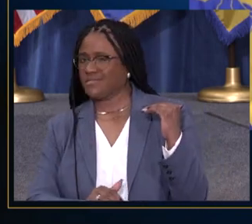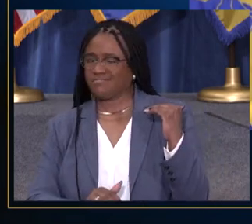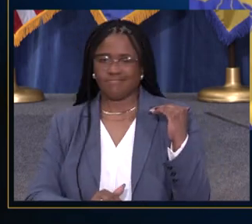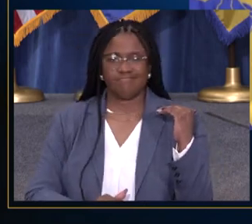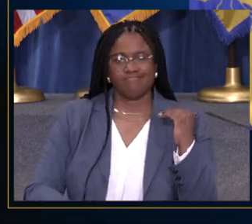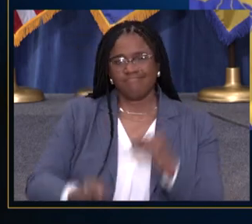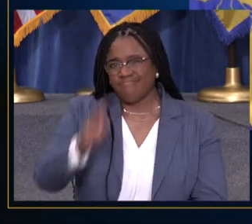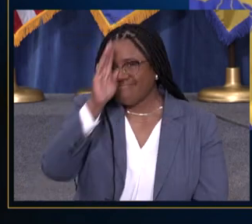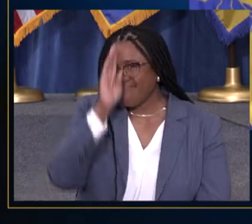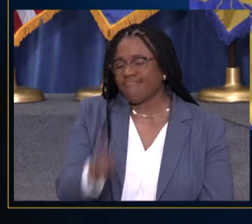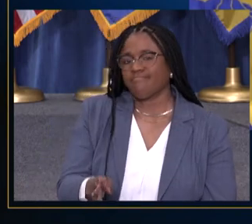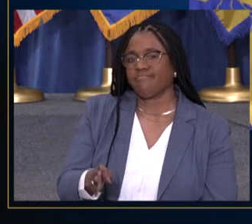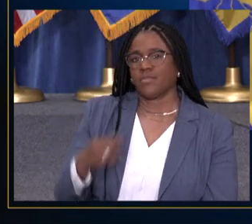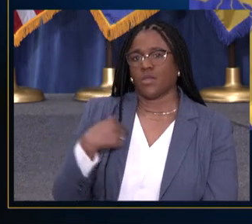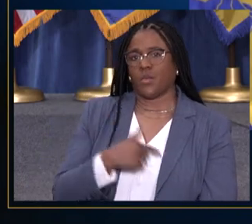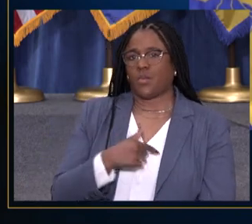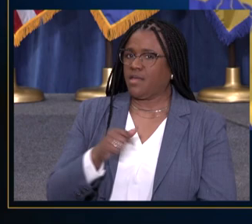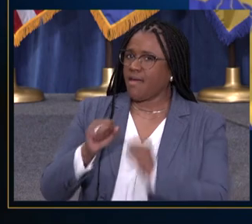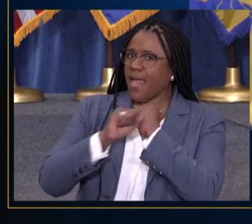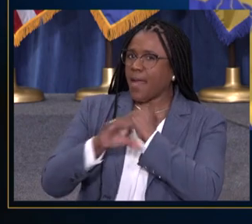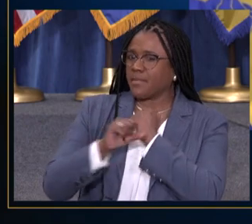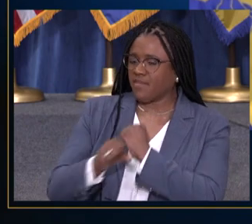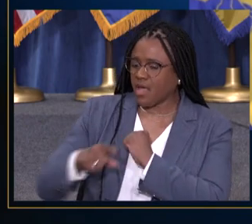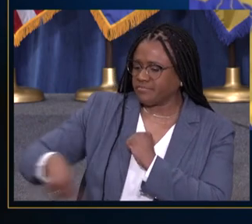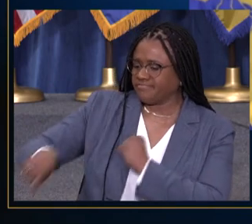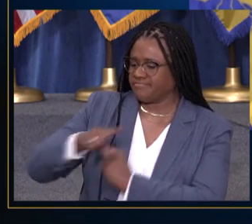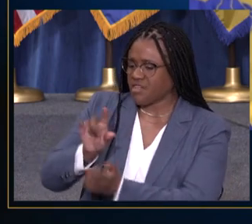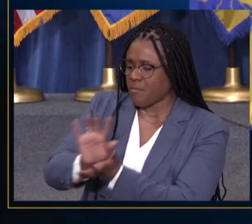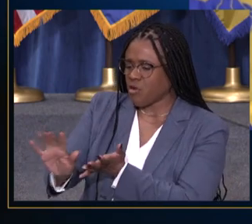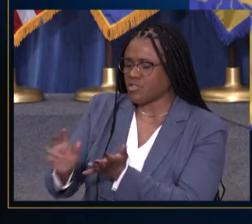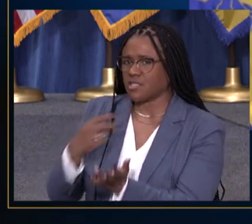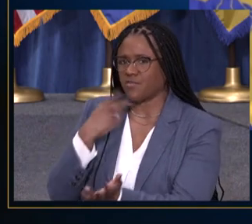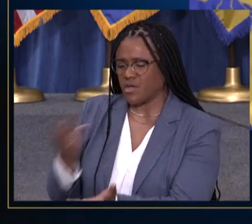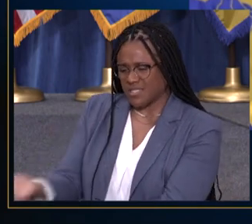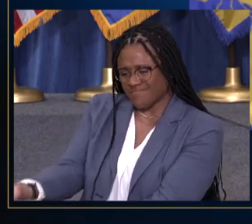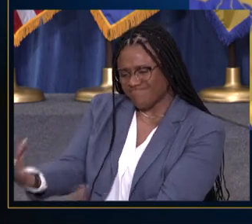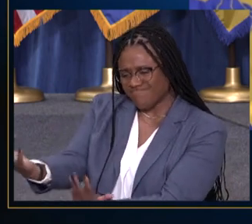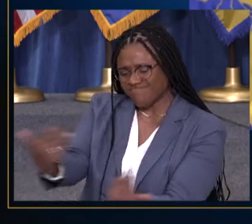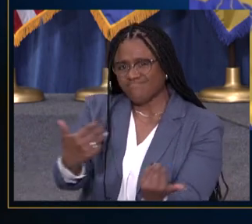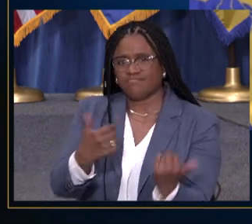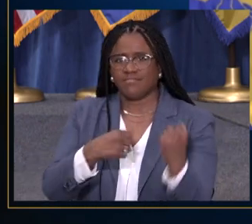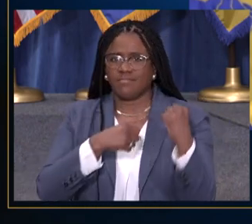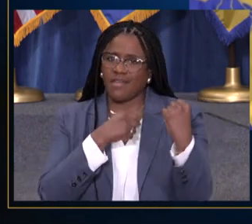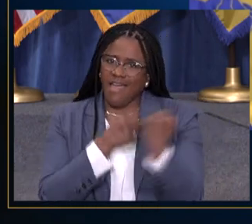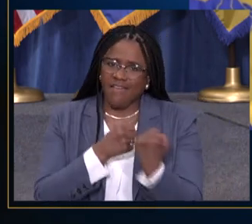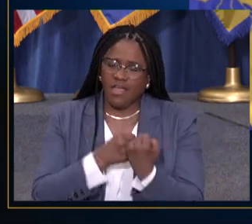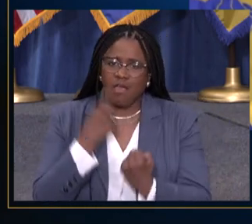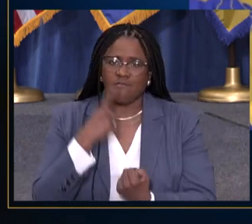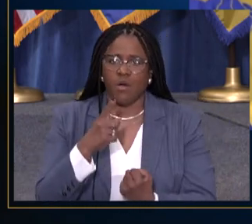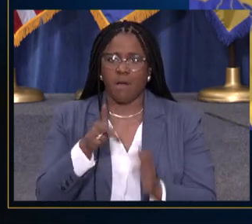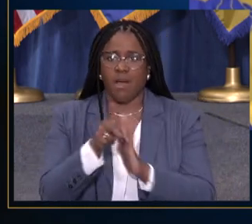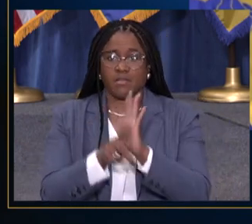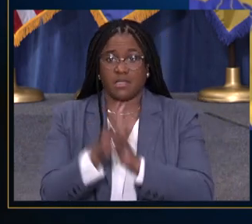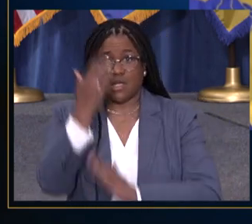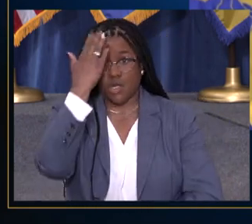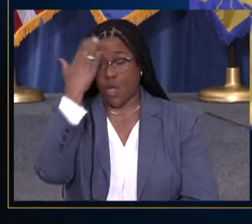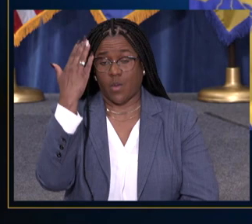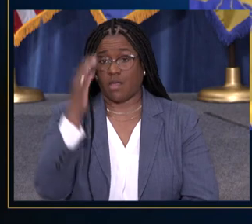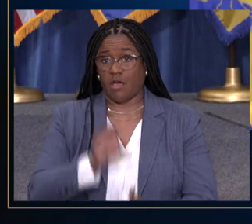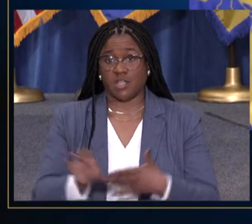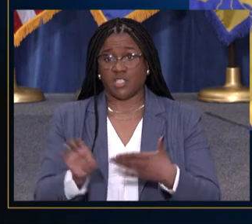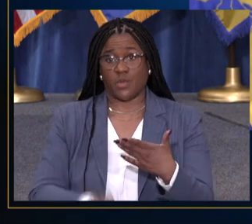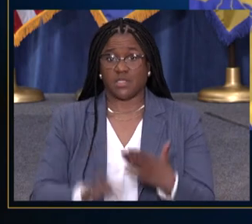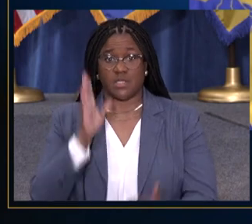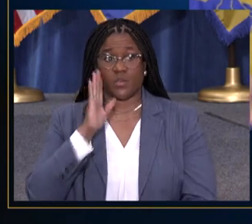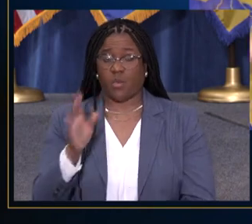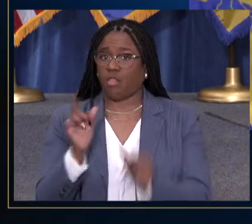our ability to amplify marginalized voices, to advocate for policy, knowing that the consequences are